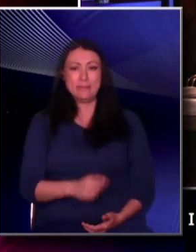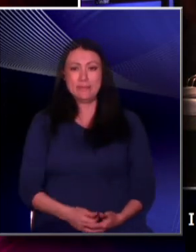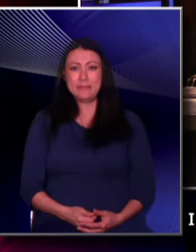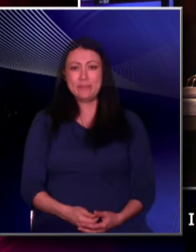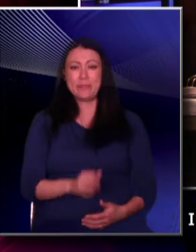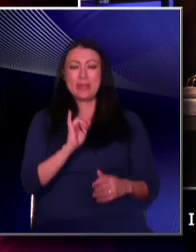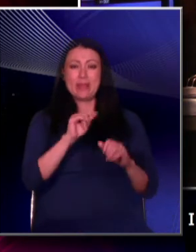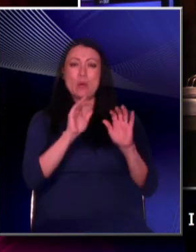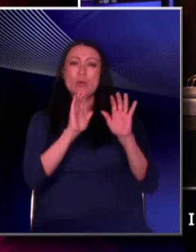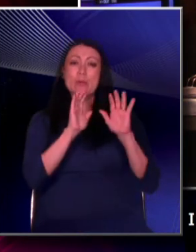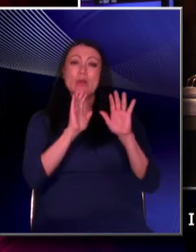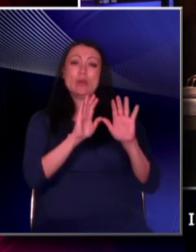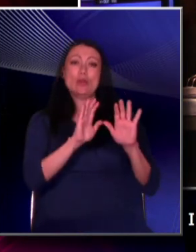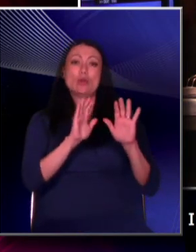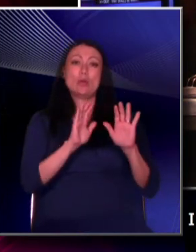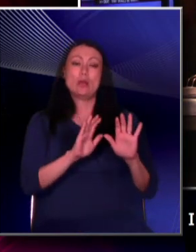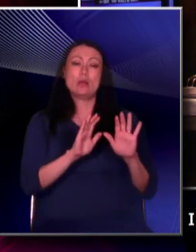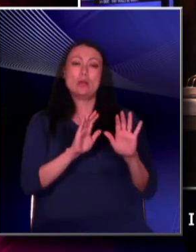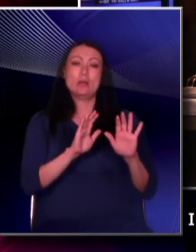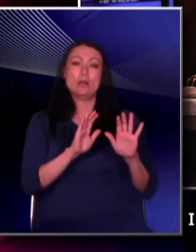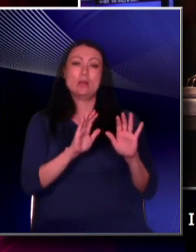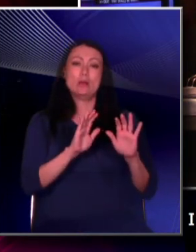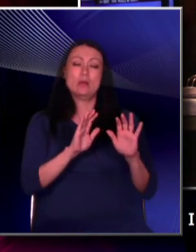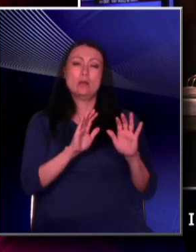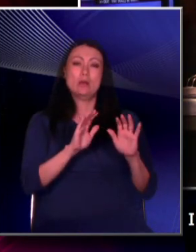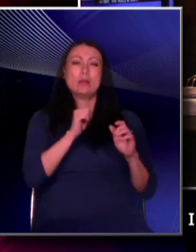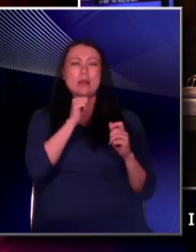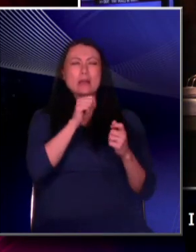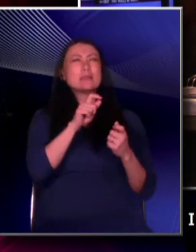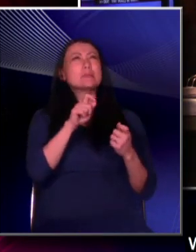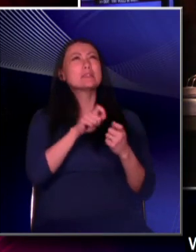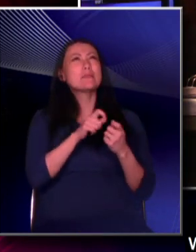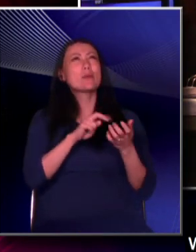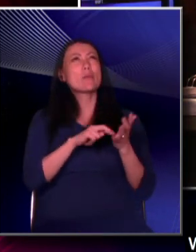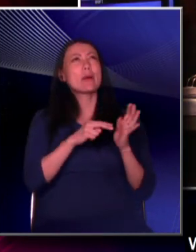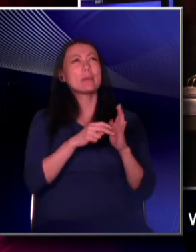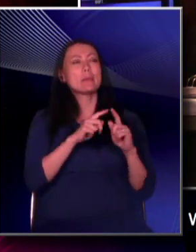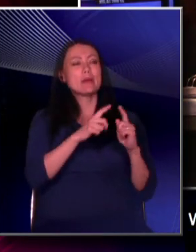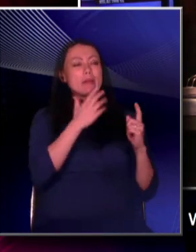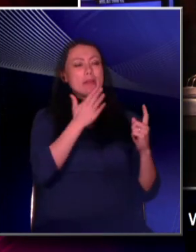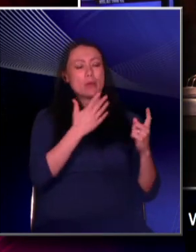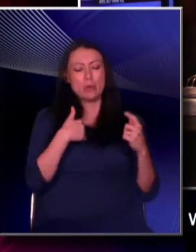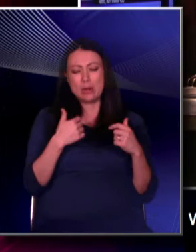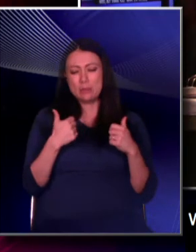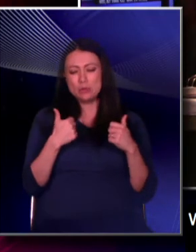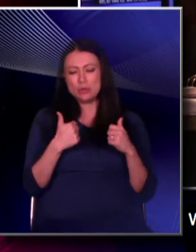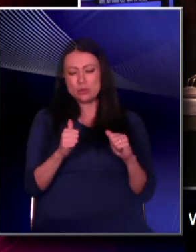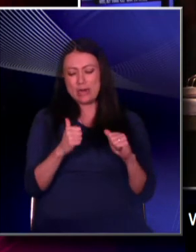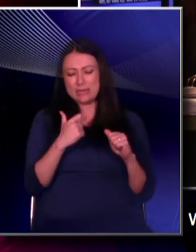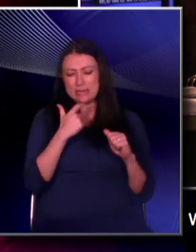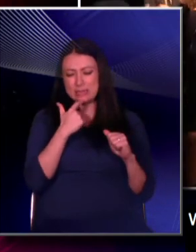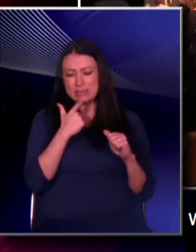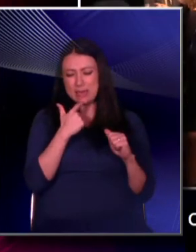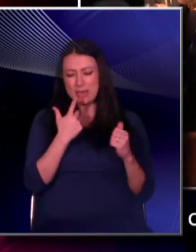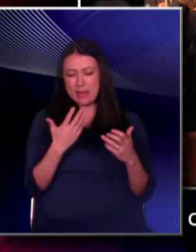That would be great. That not specifically what I mean, but thank you. What I'm trying to say, how can I say this?